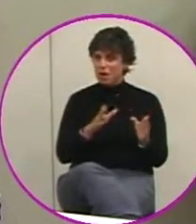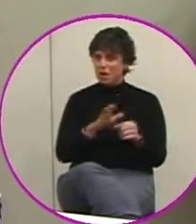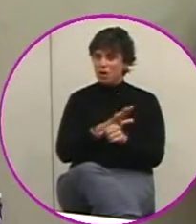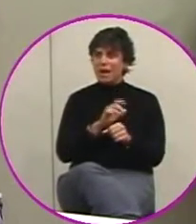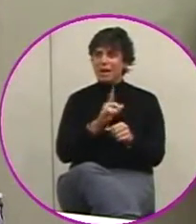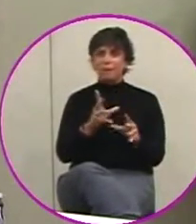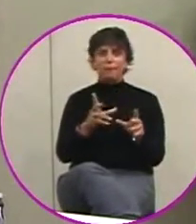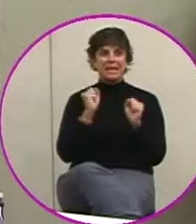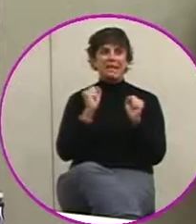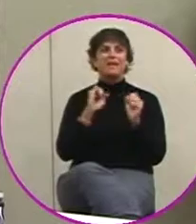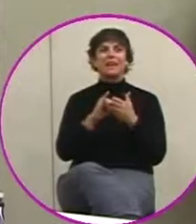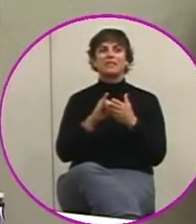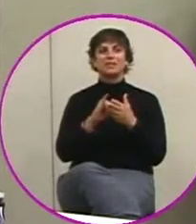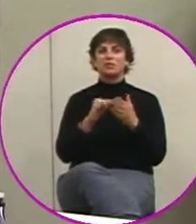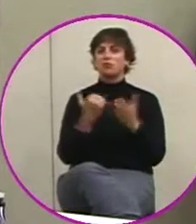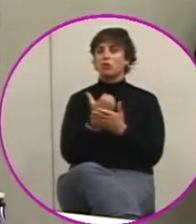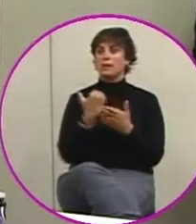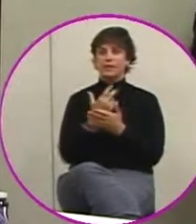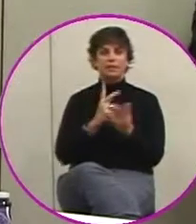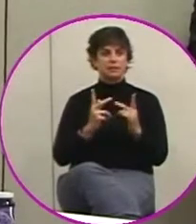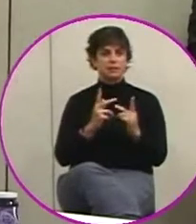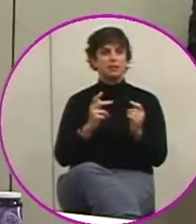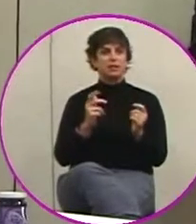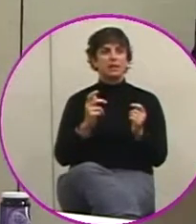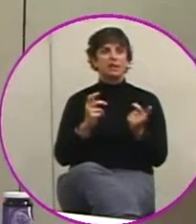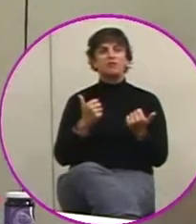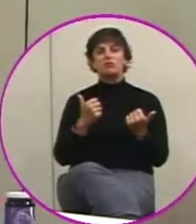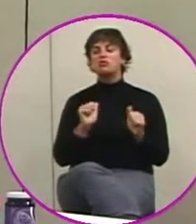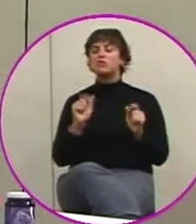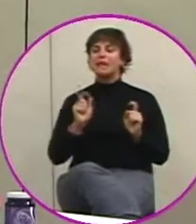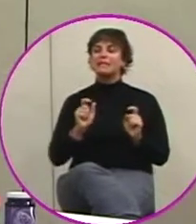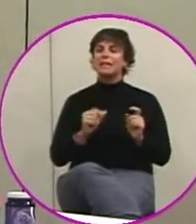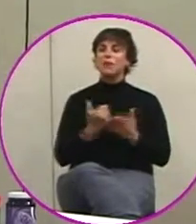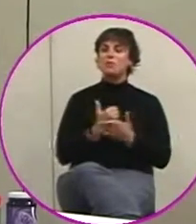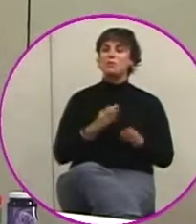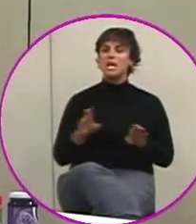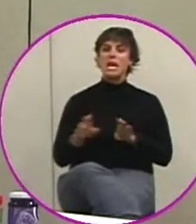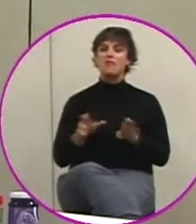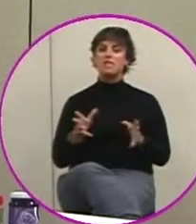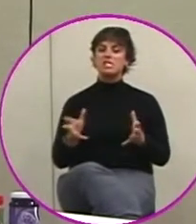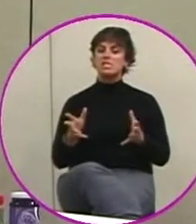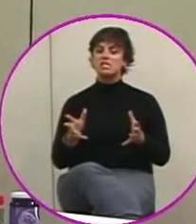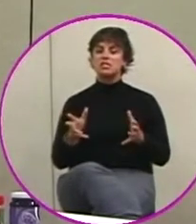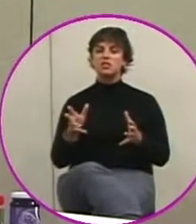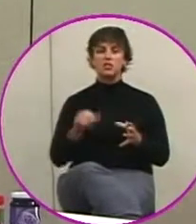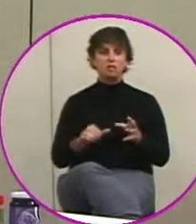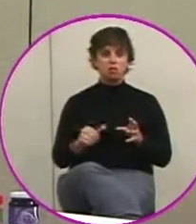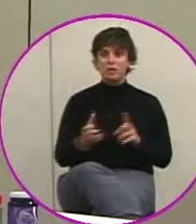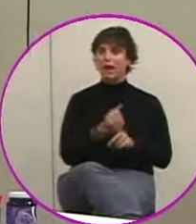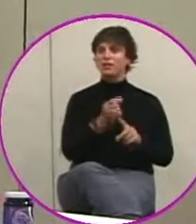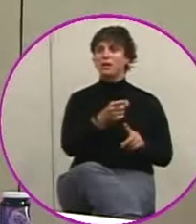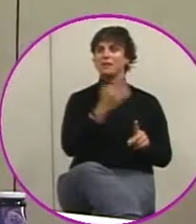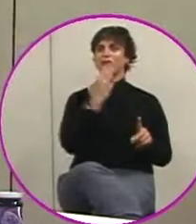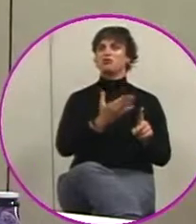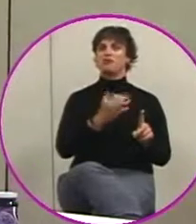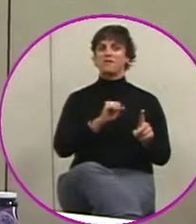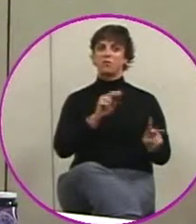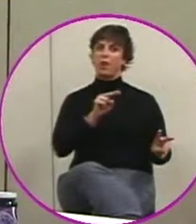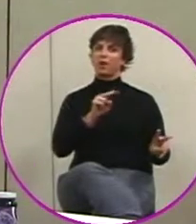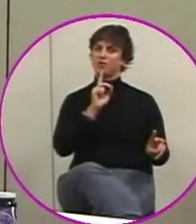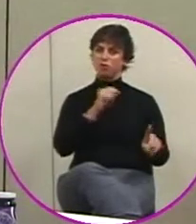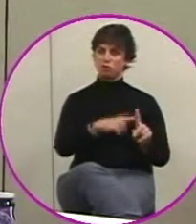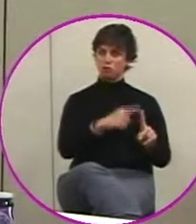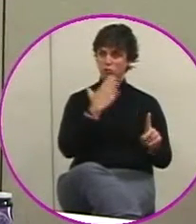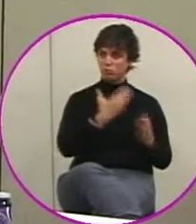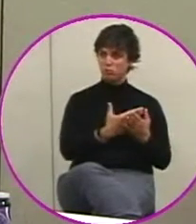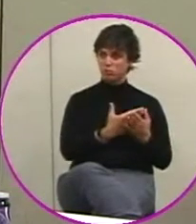rookies. If they're just trying out new behavior, you need to catch them being good. You're going to have to watch for it. If you're